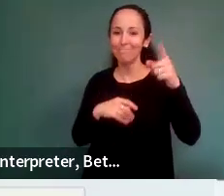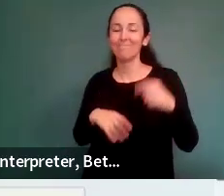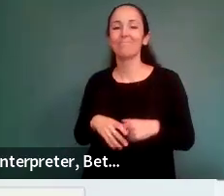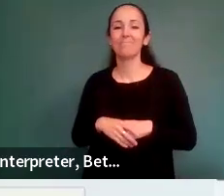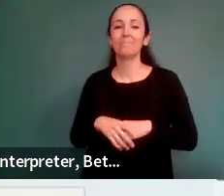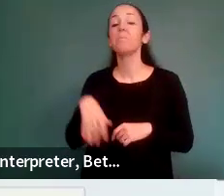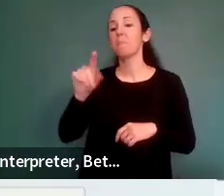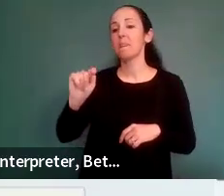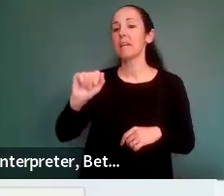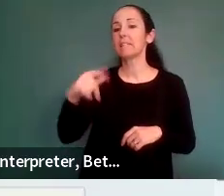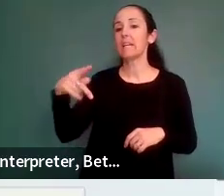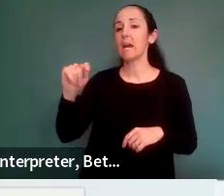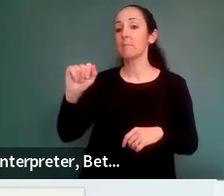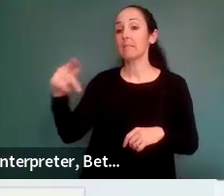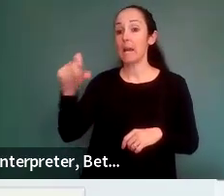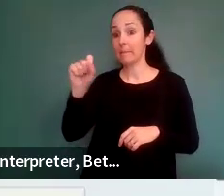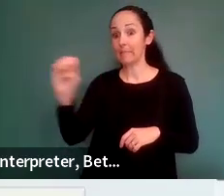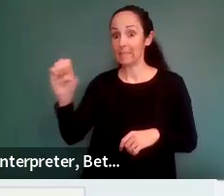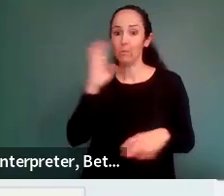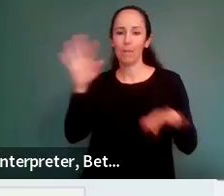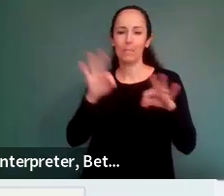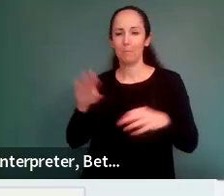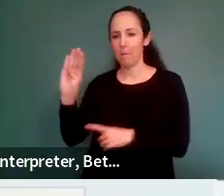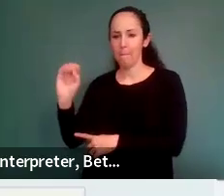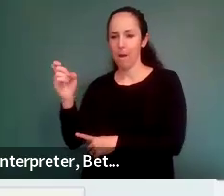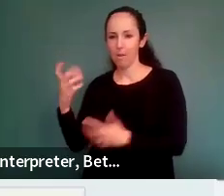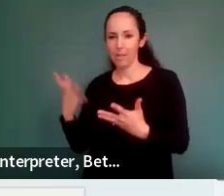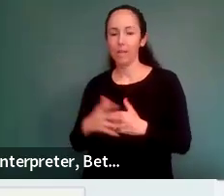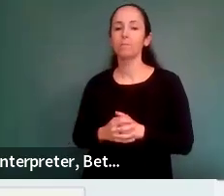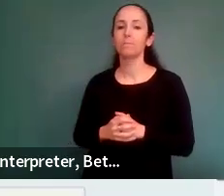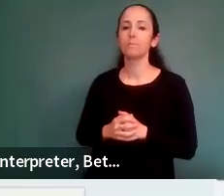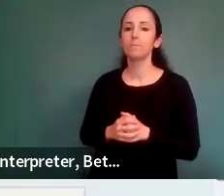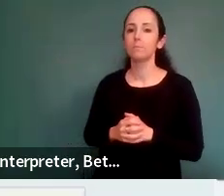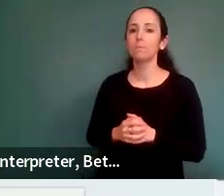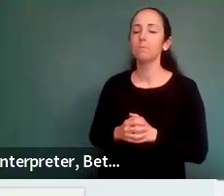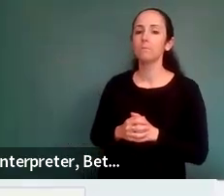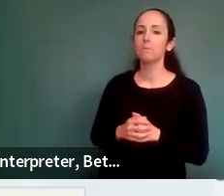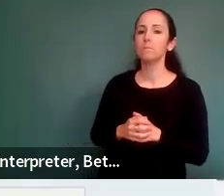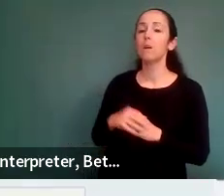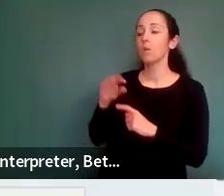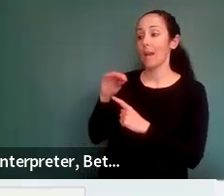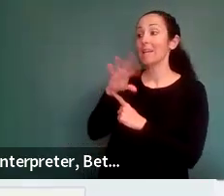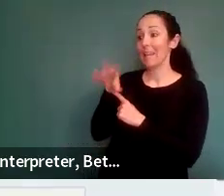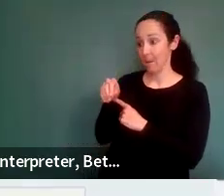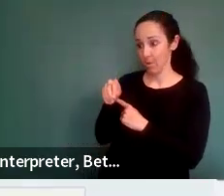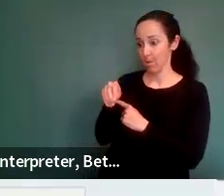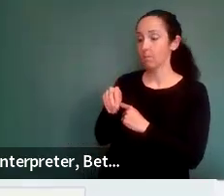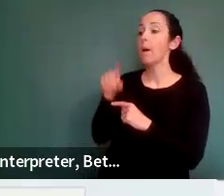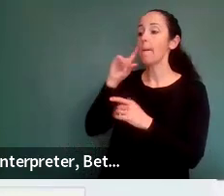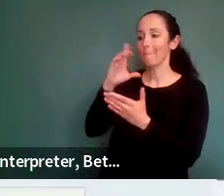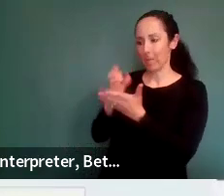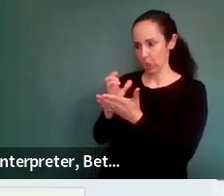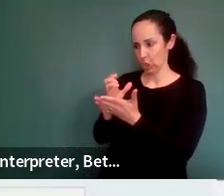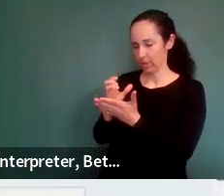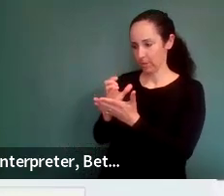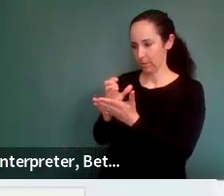Tap C may identify this box as. Camera button. Picture 1 in progress. Picture 1 in progress, so it's taking the picture. Picture